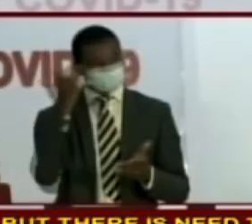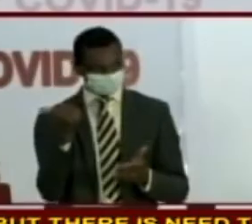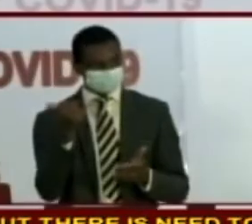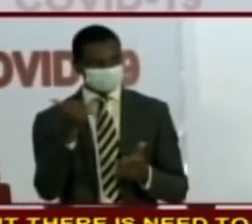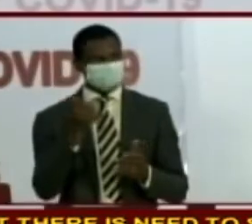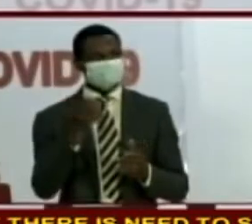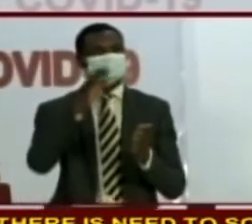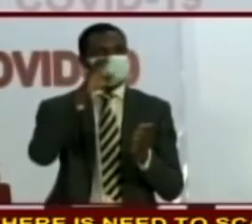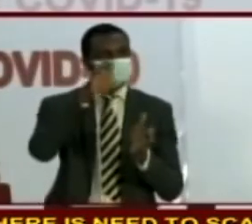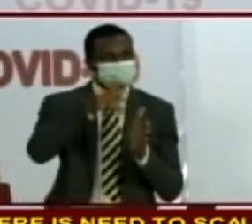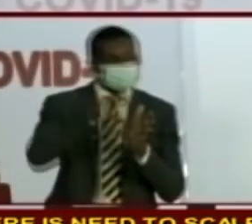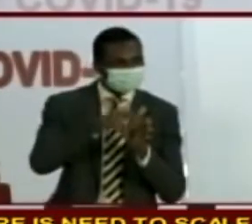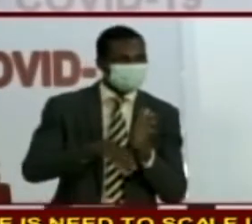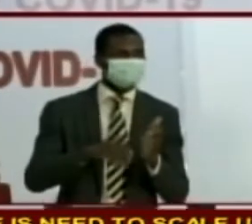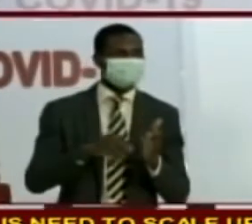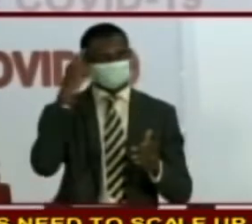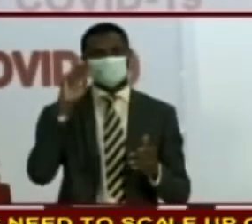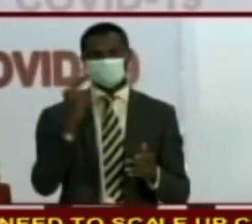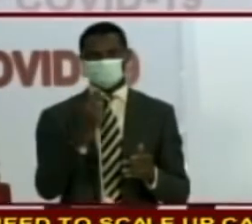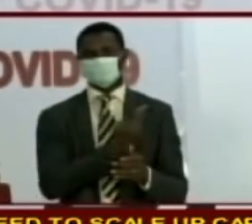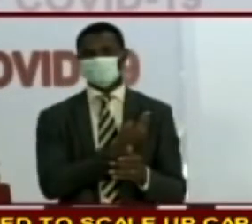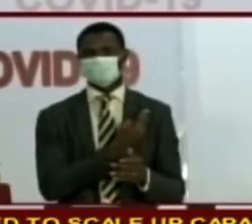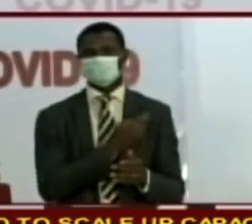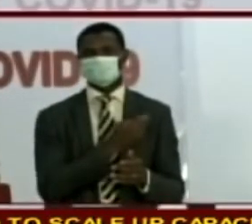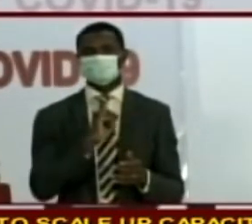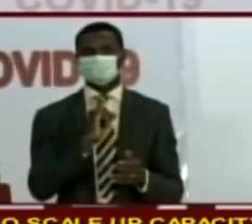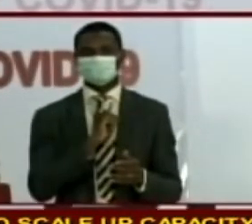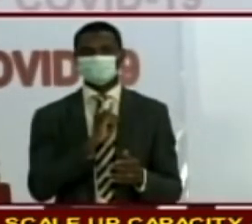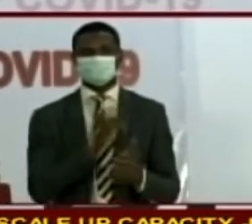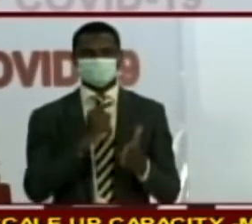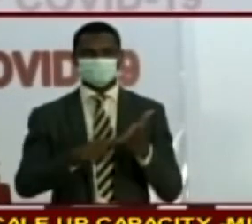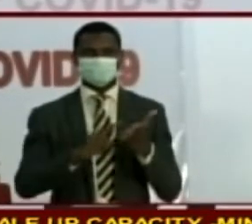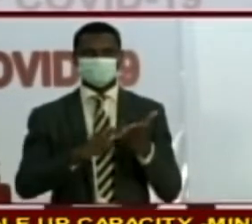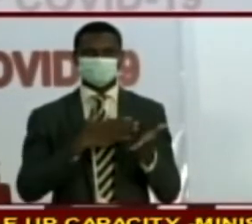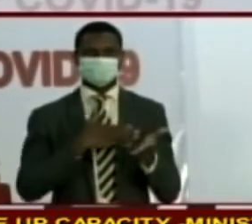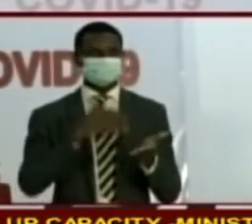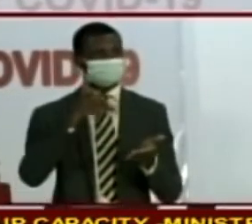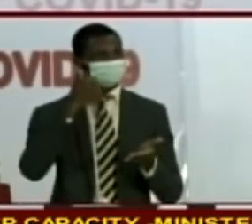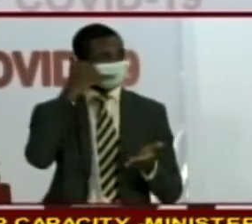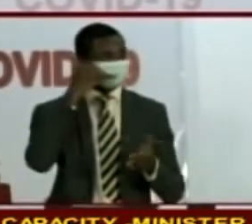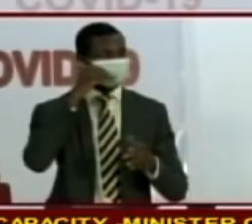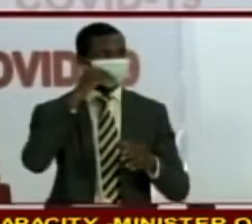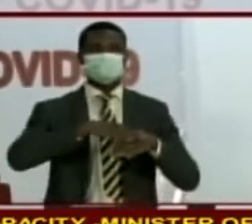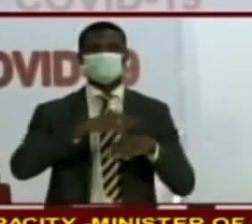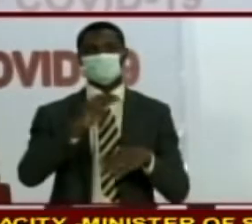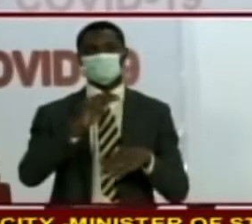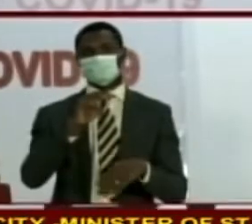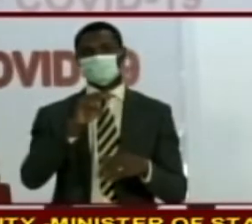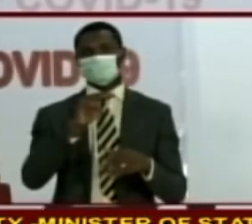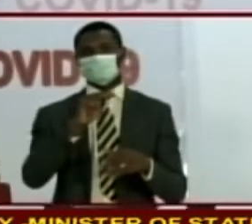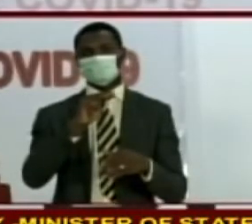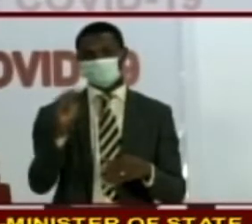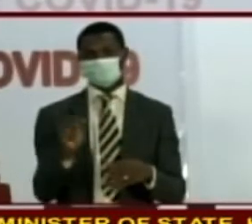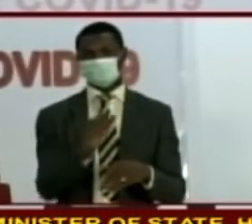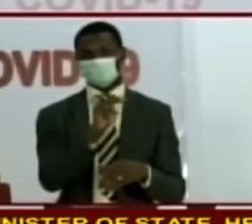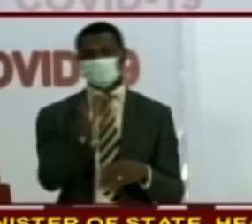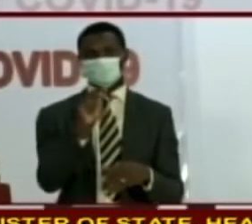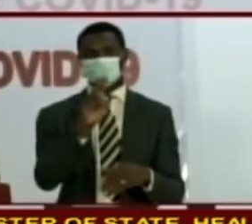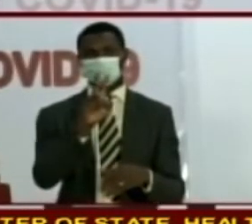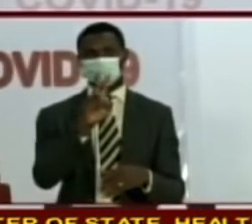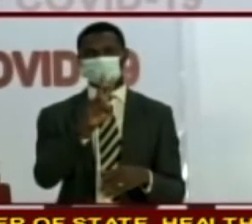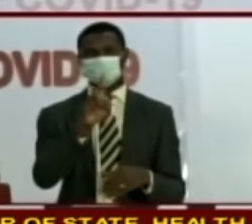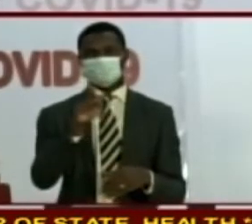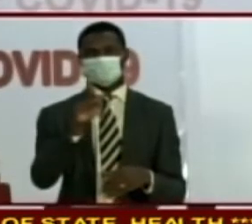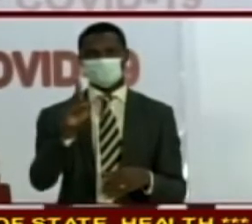and we cannot avoid it. I was looking at my phone. On Monday, the 21st of this